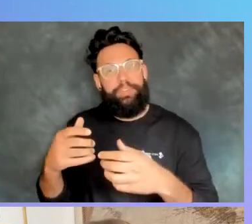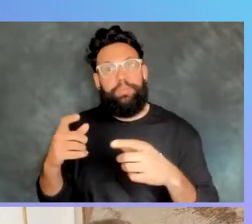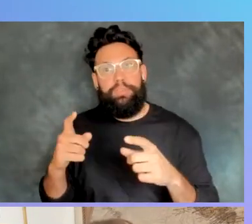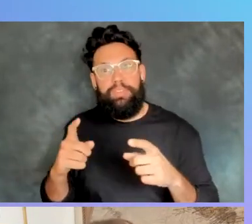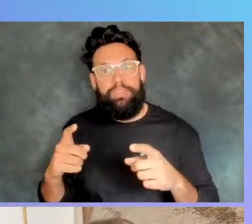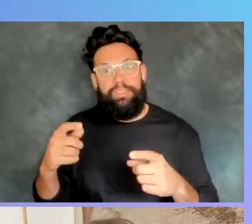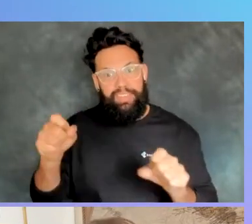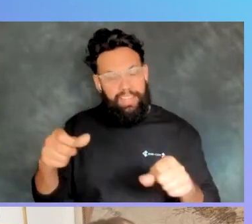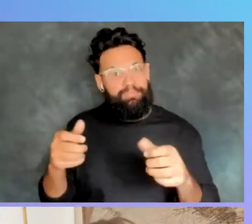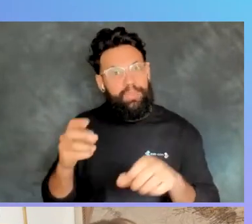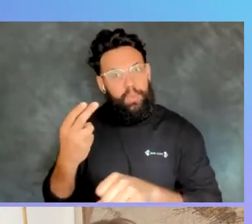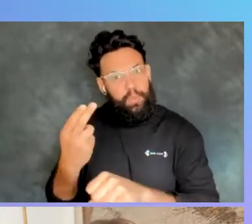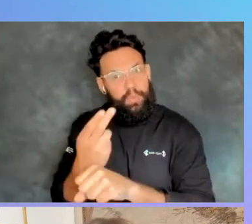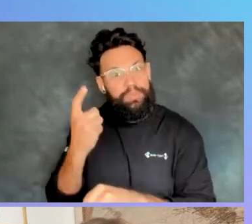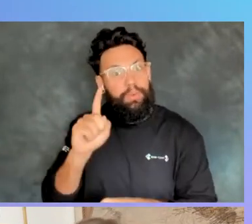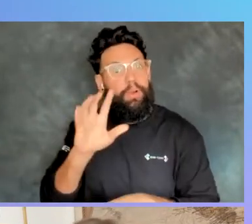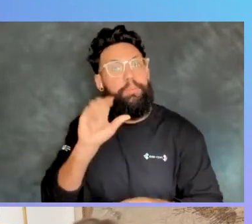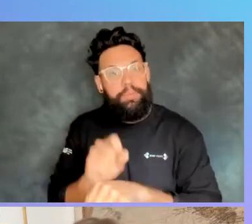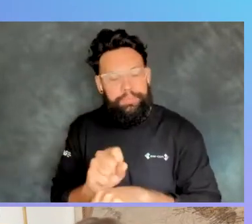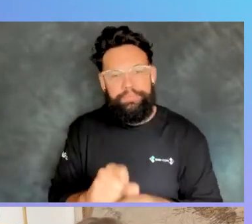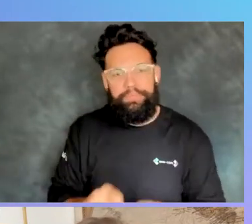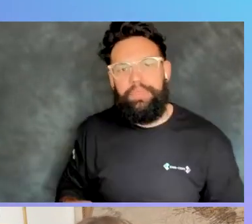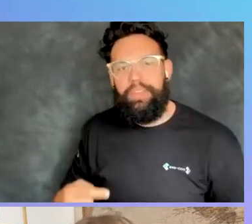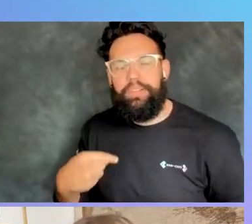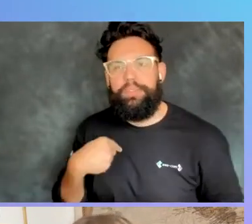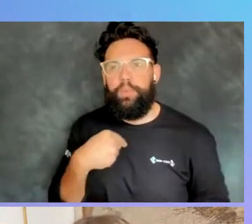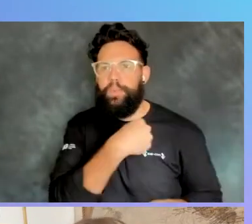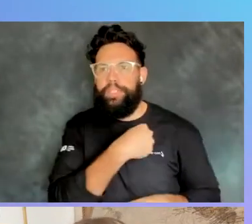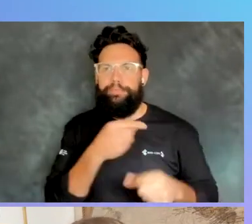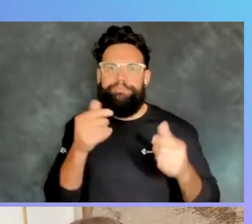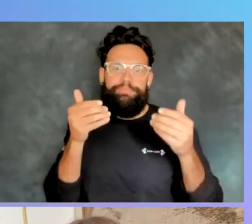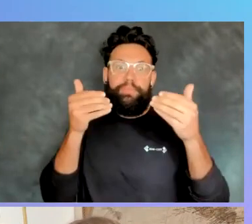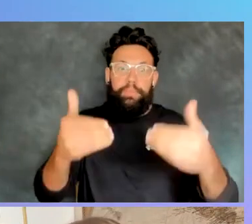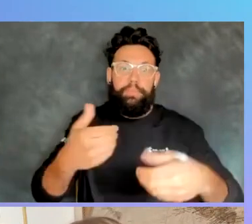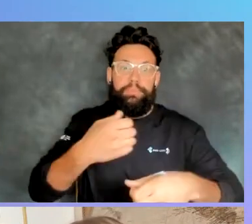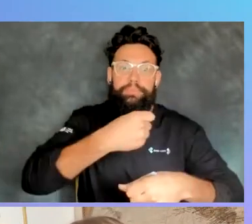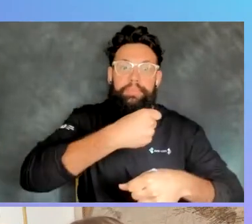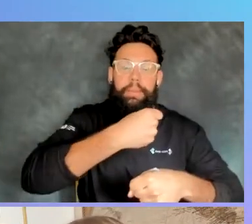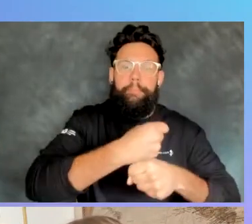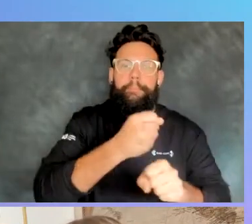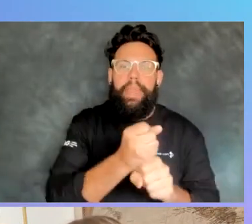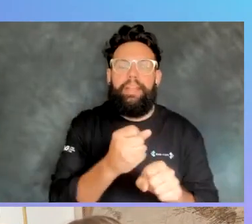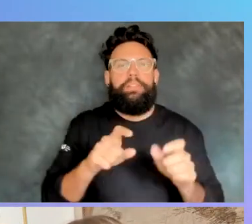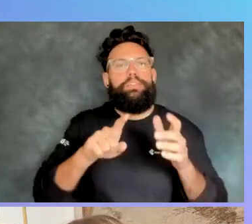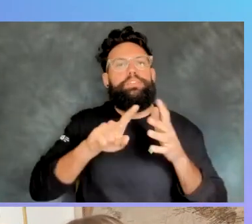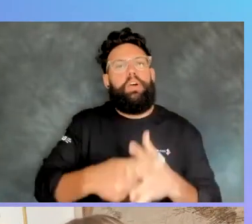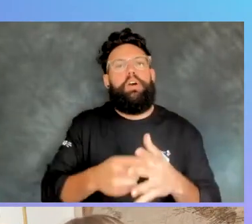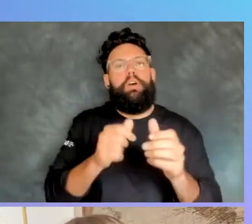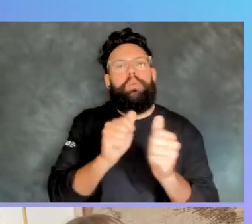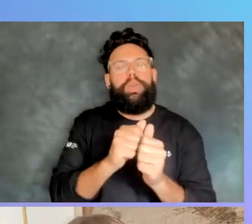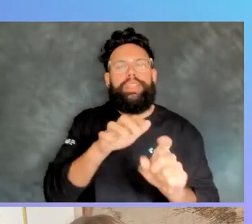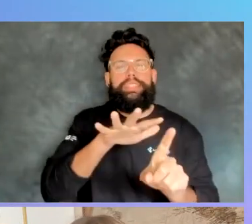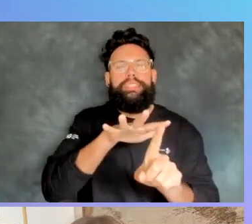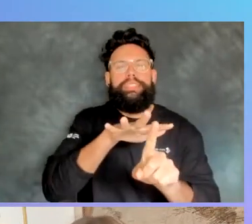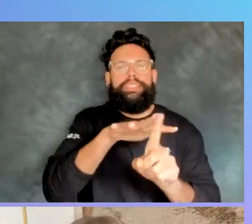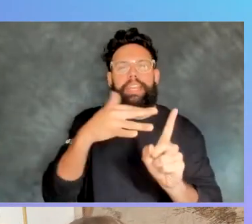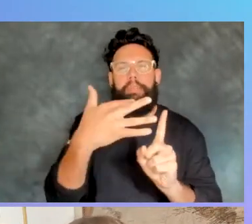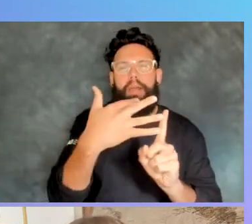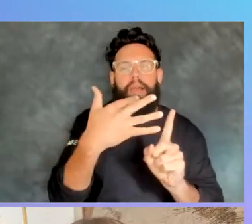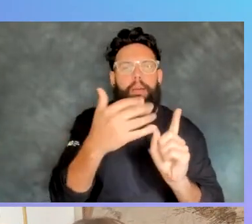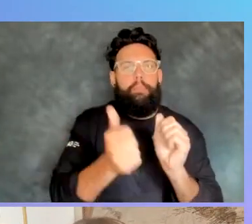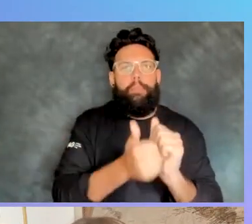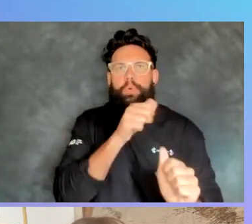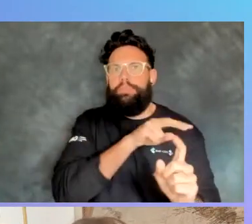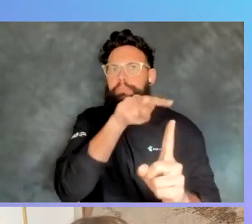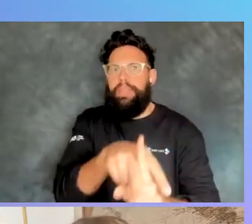So we began making these, and we began with the schematics that were most critical to understanding the curriculum. And